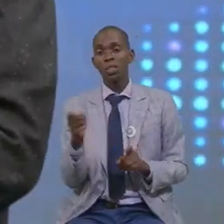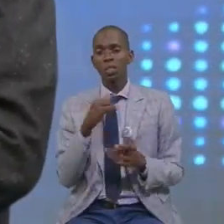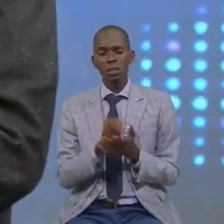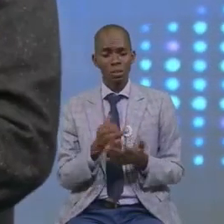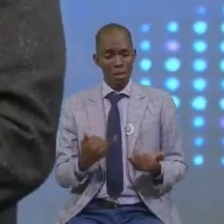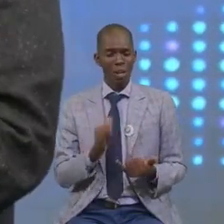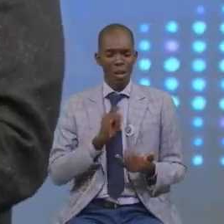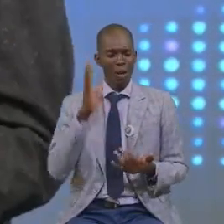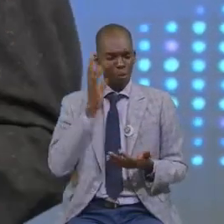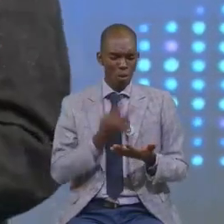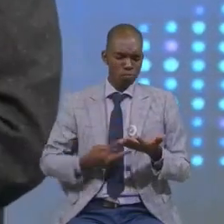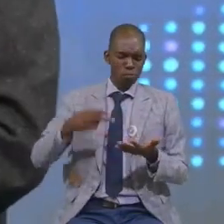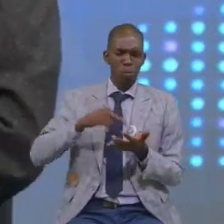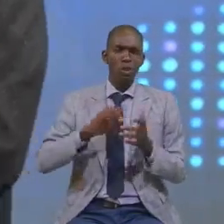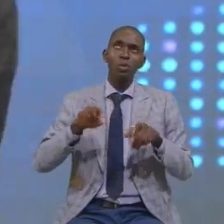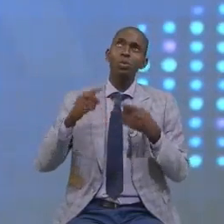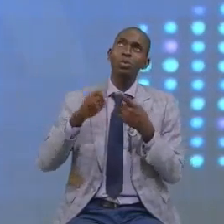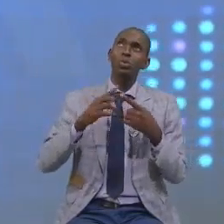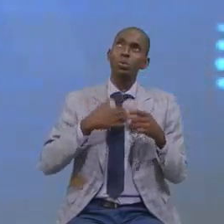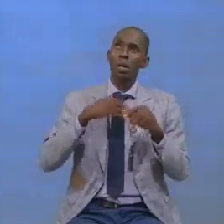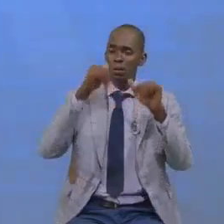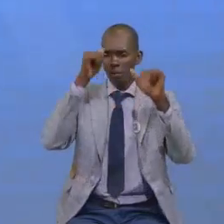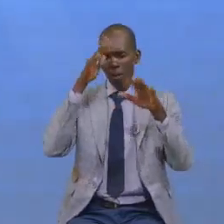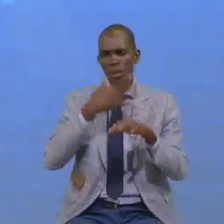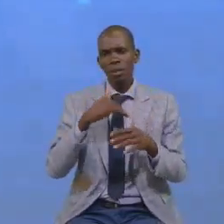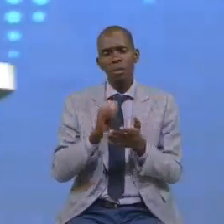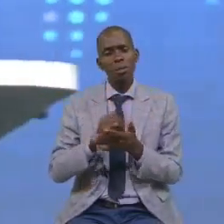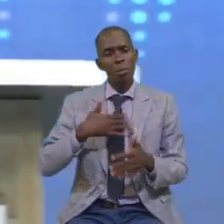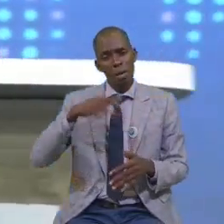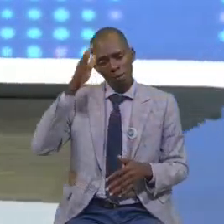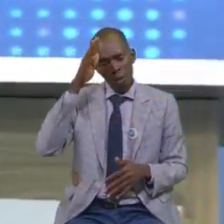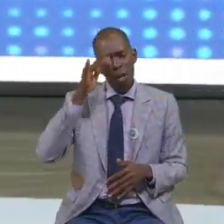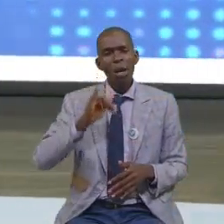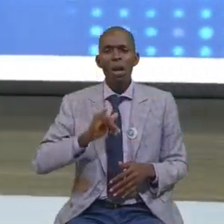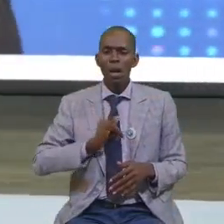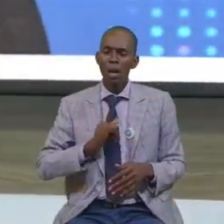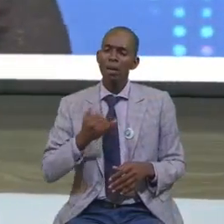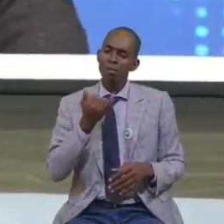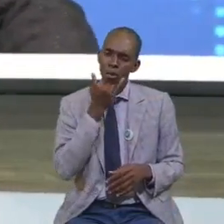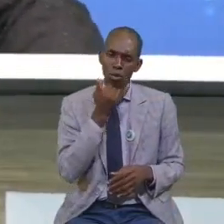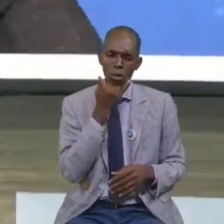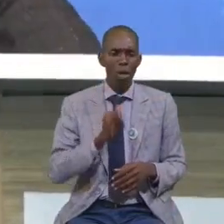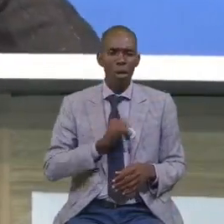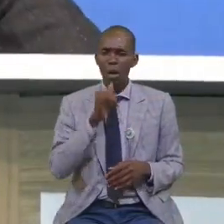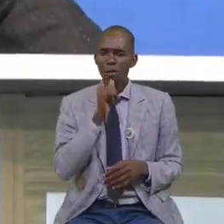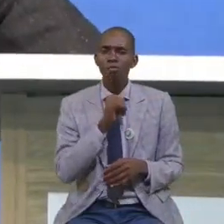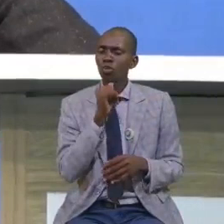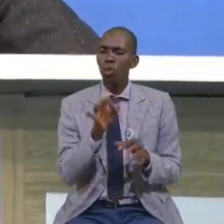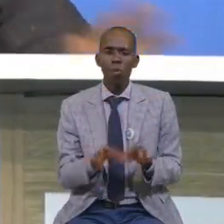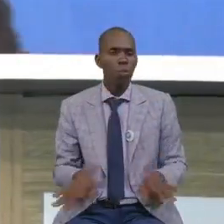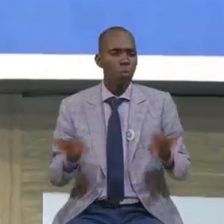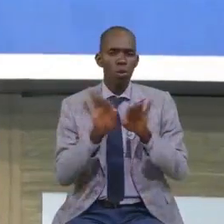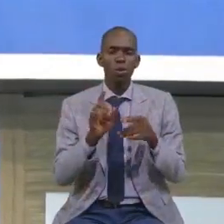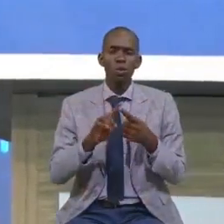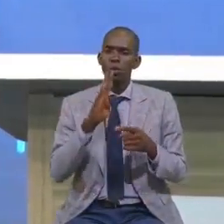father, and I will say, my father, I blew it, and I'm not worthy to be called your